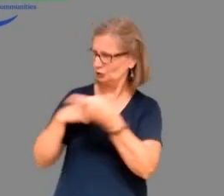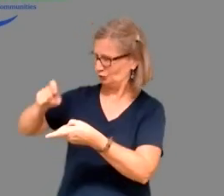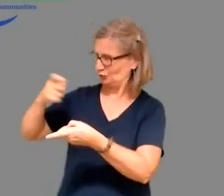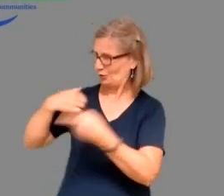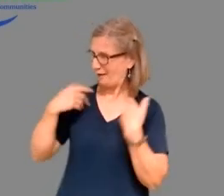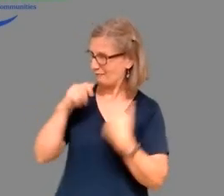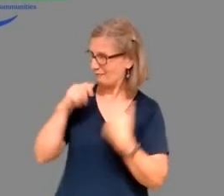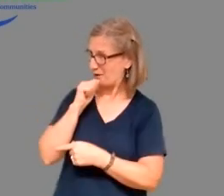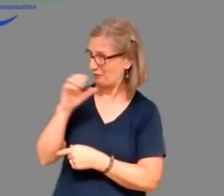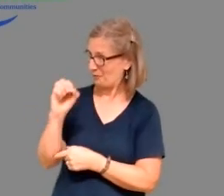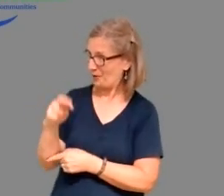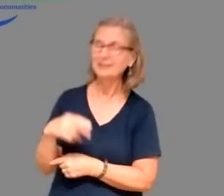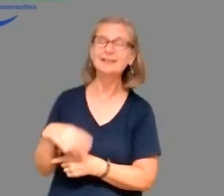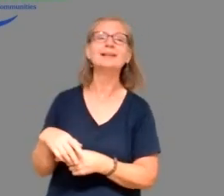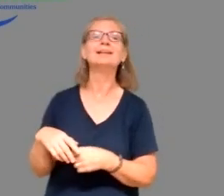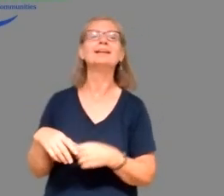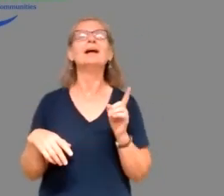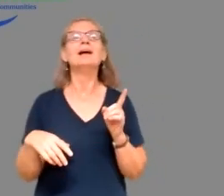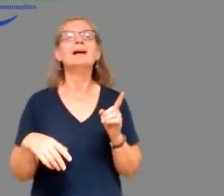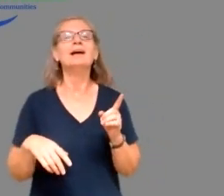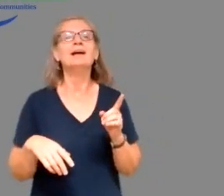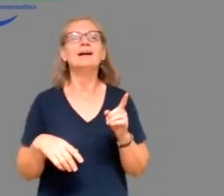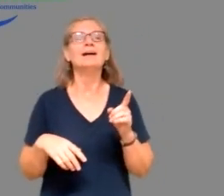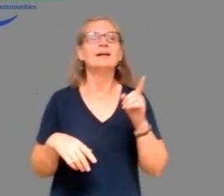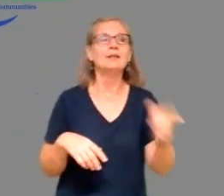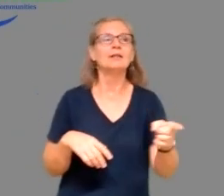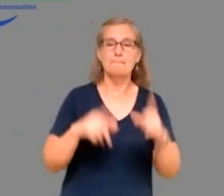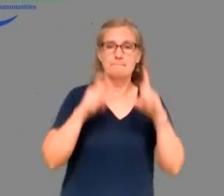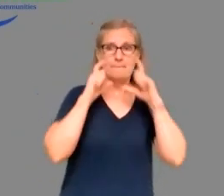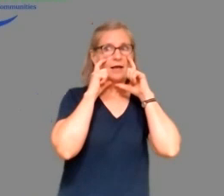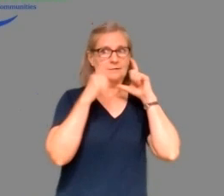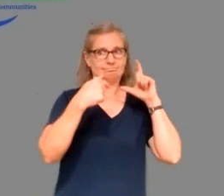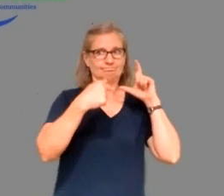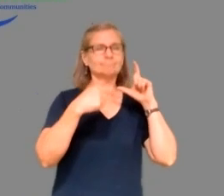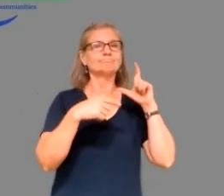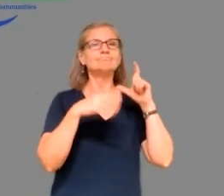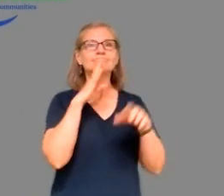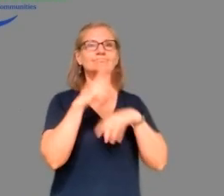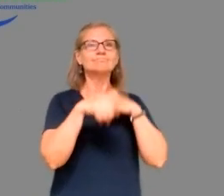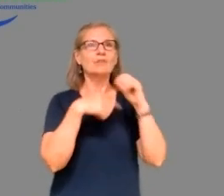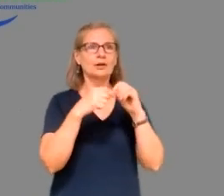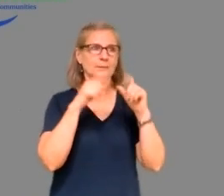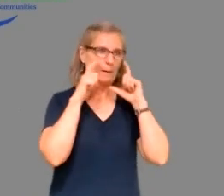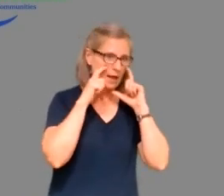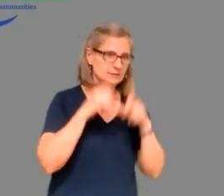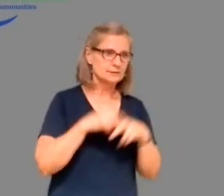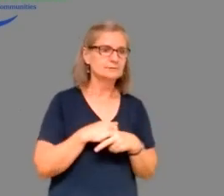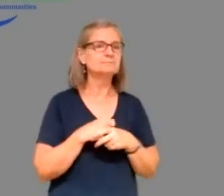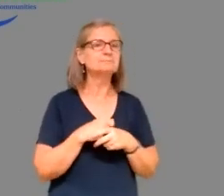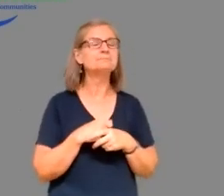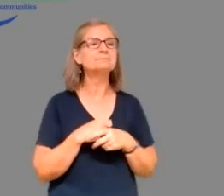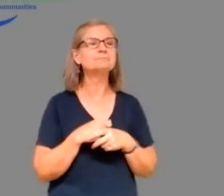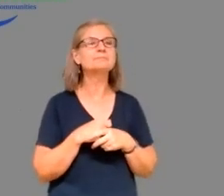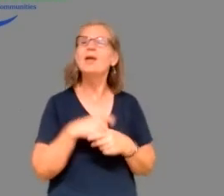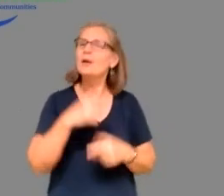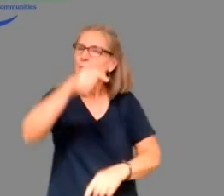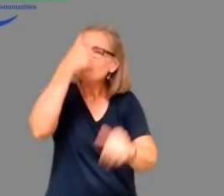No, the mask thing, I know, you know, it was a lot like when we had to start taking our